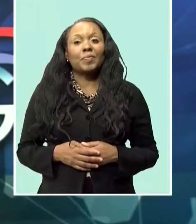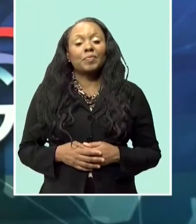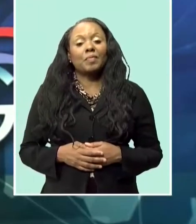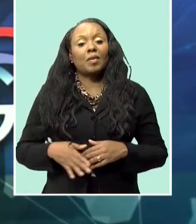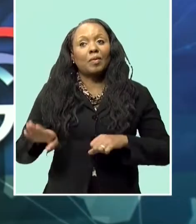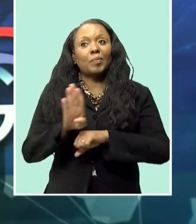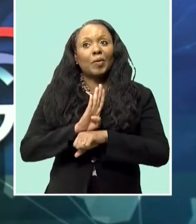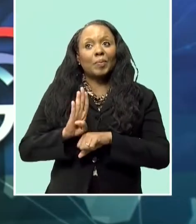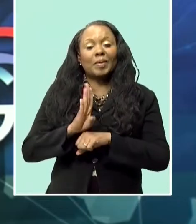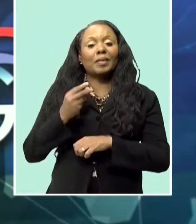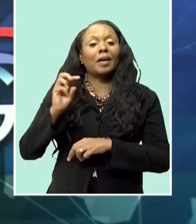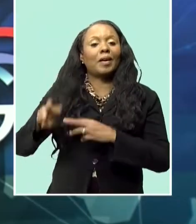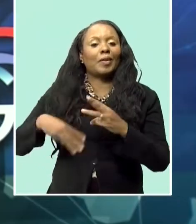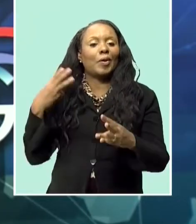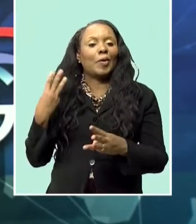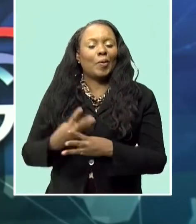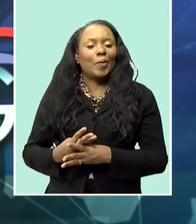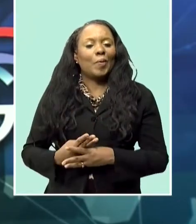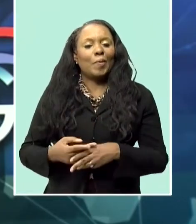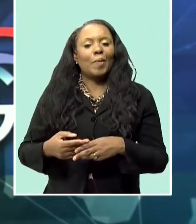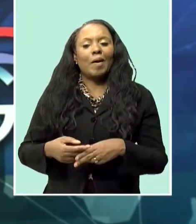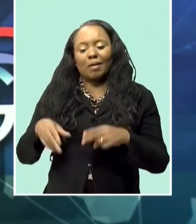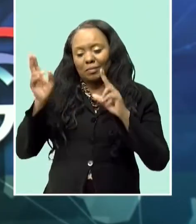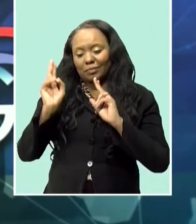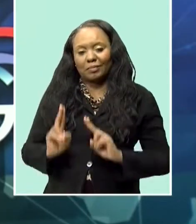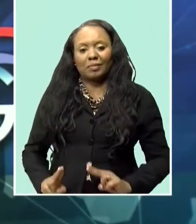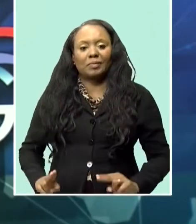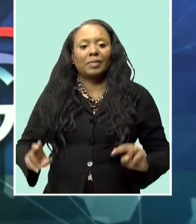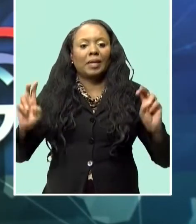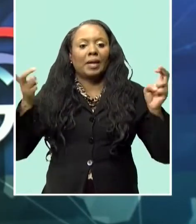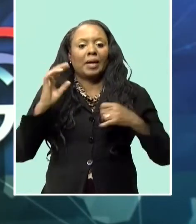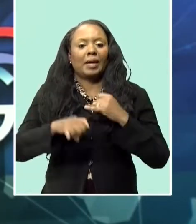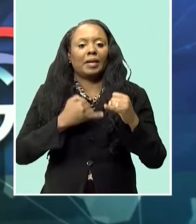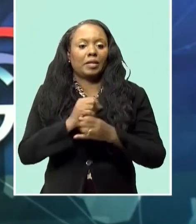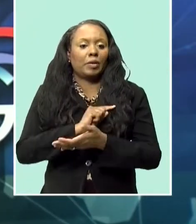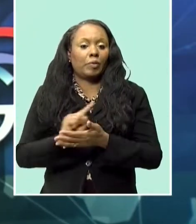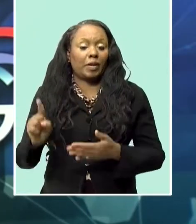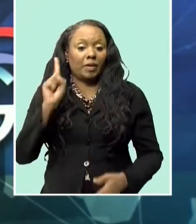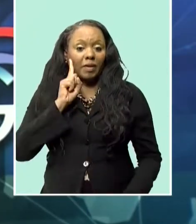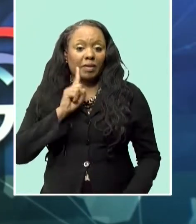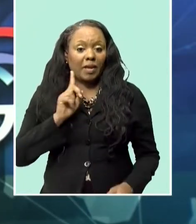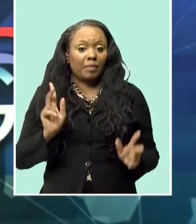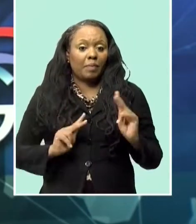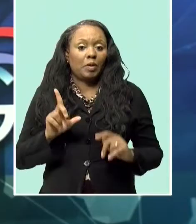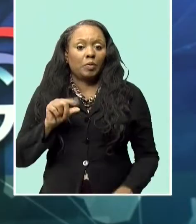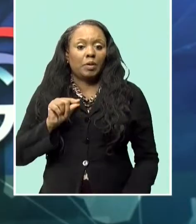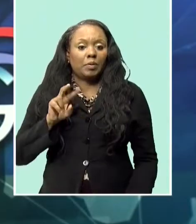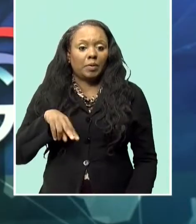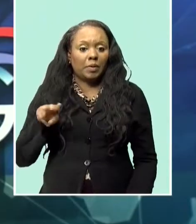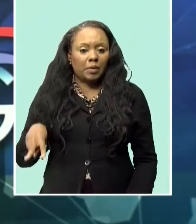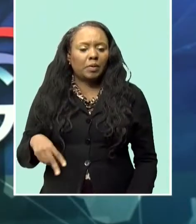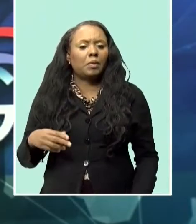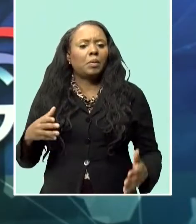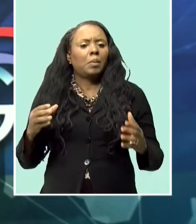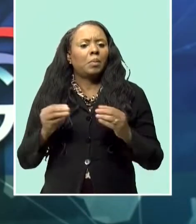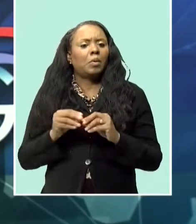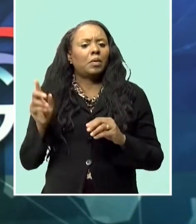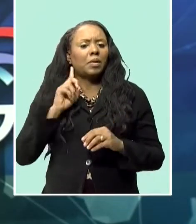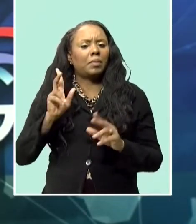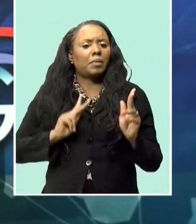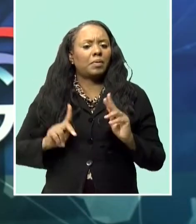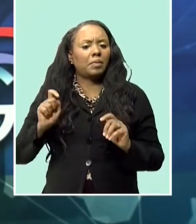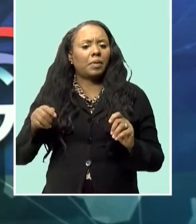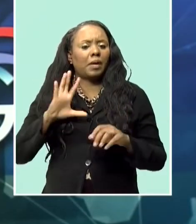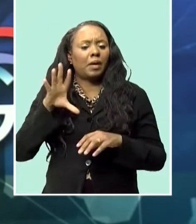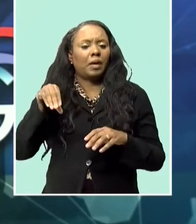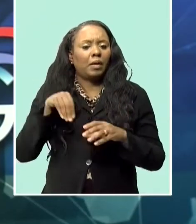As Barbados joins the world in observing the International Week of Deaf People in 2022, calls are being made for more deaf people to be included